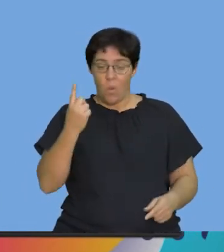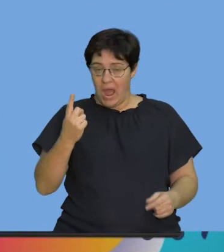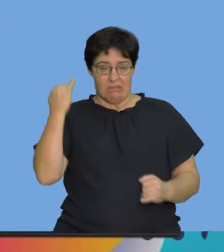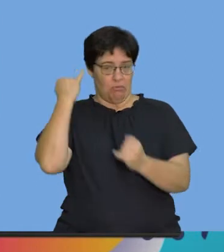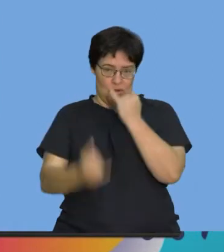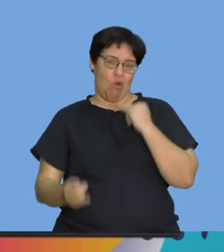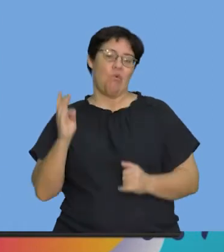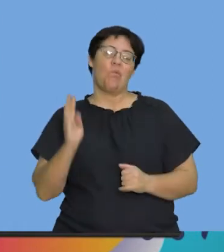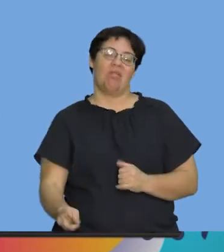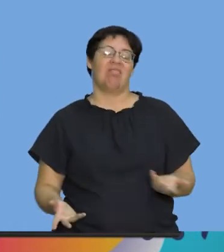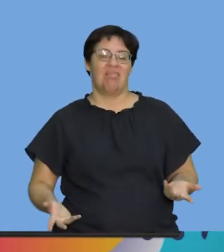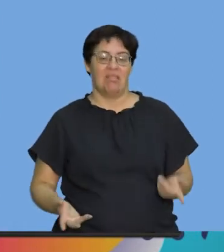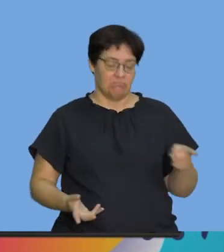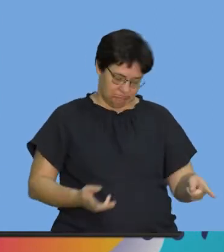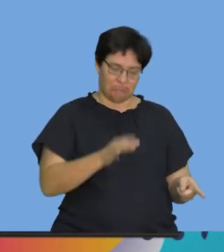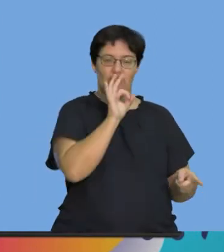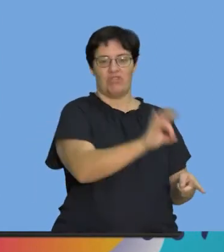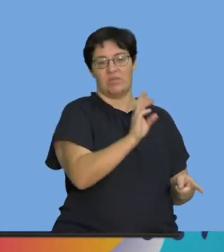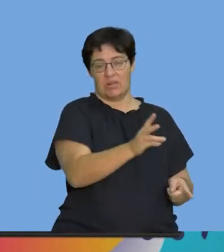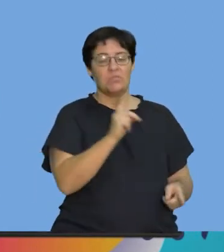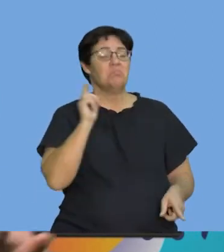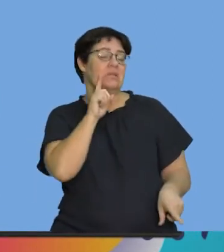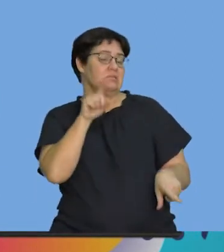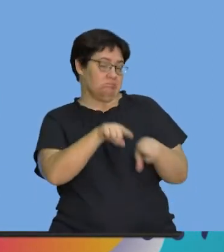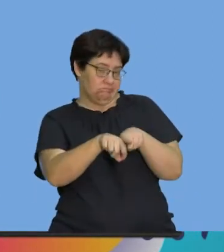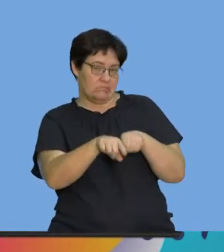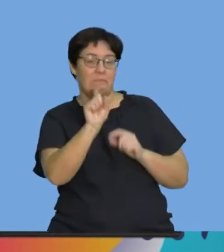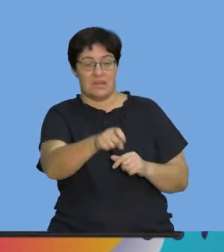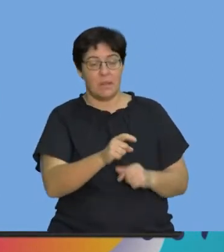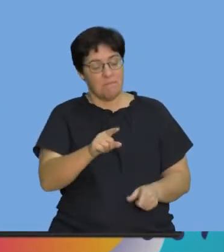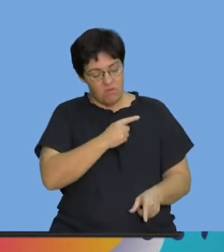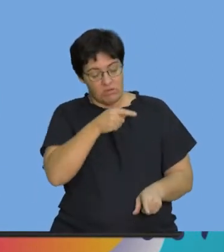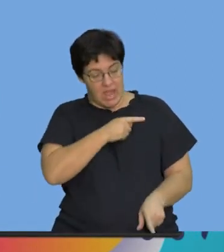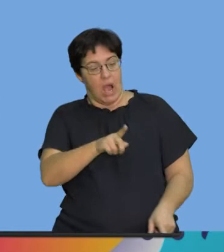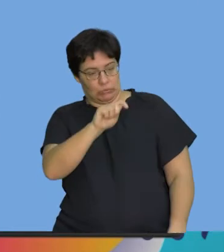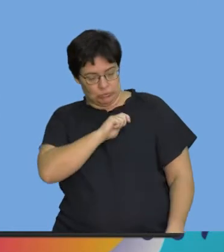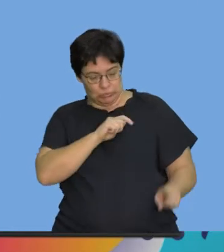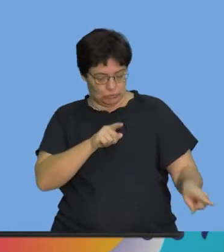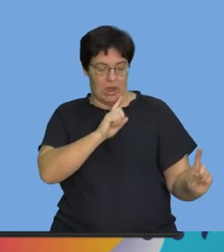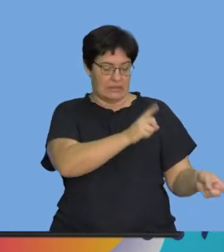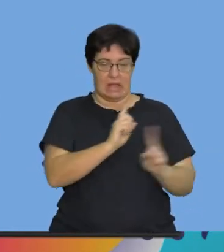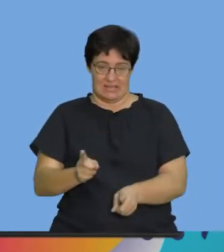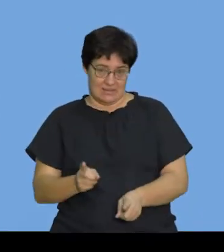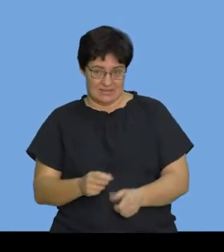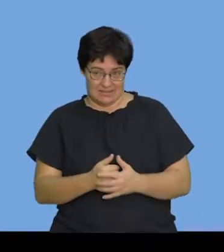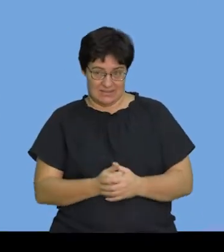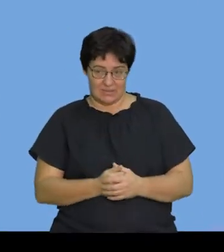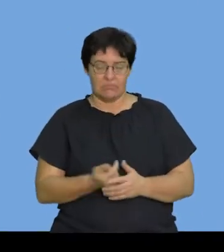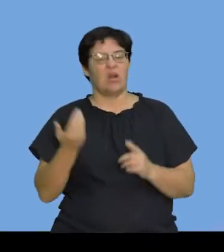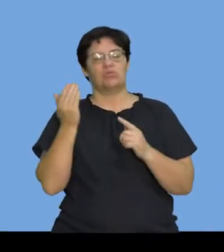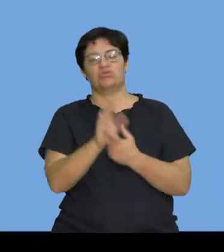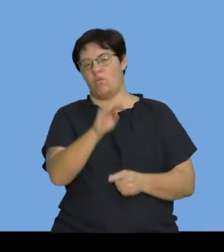make sure that you do test them before you can conclude that, no, both of them are answers, right? But let me show you what I